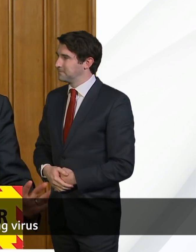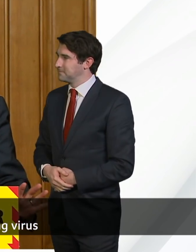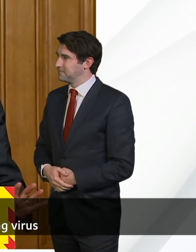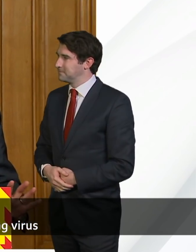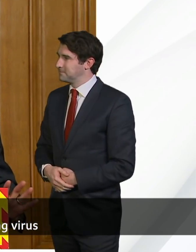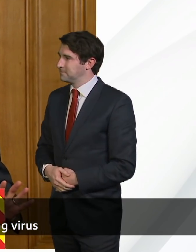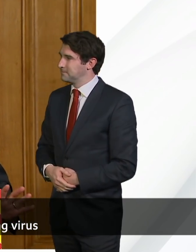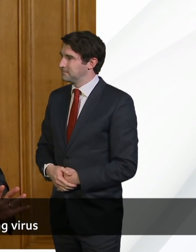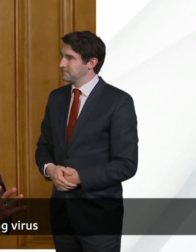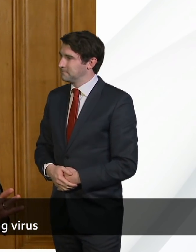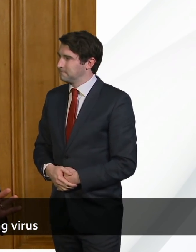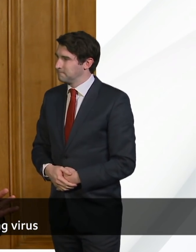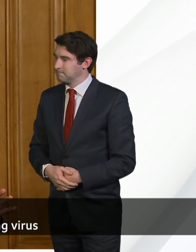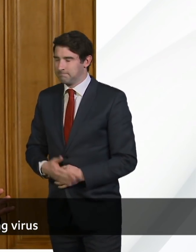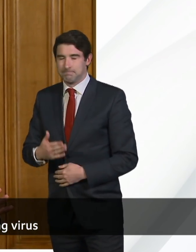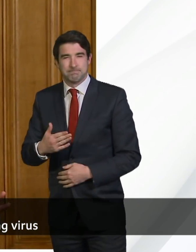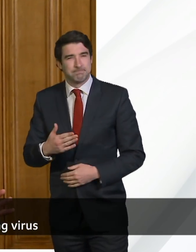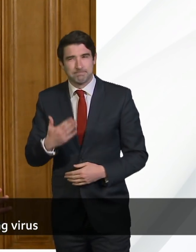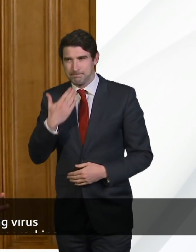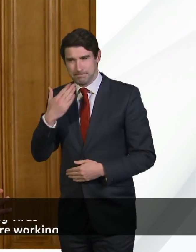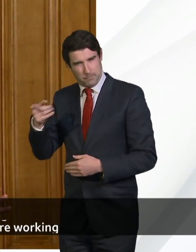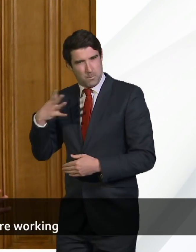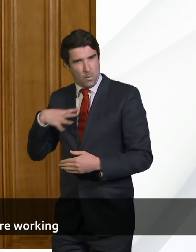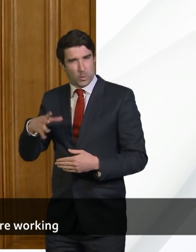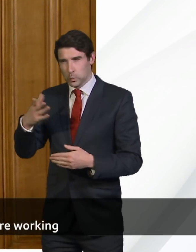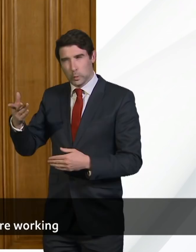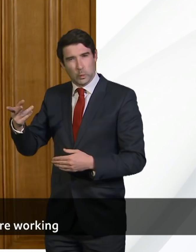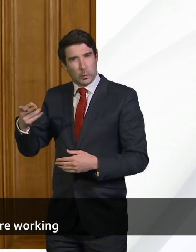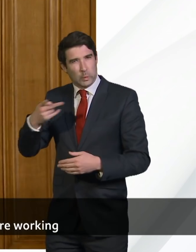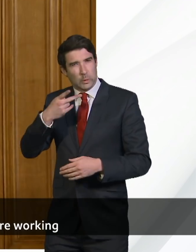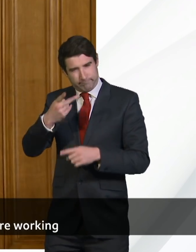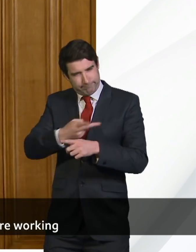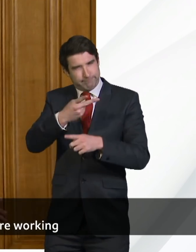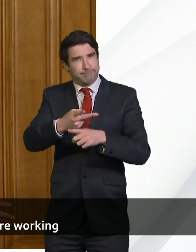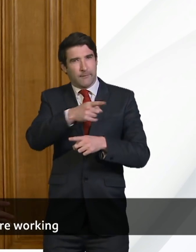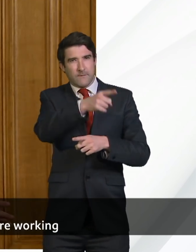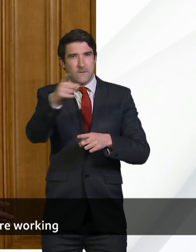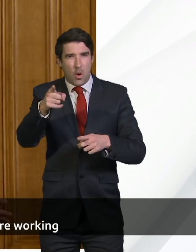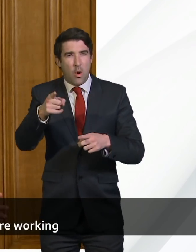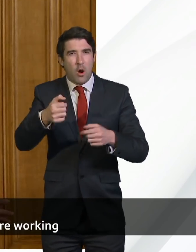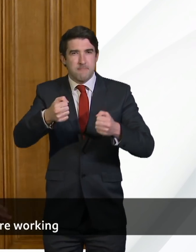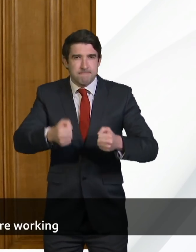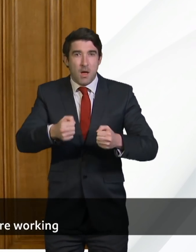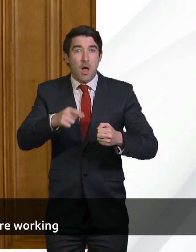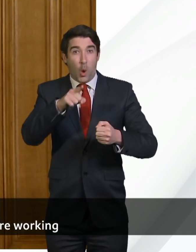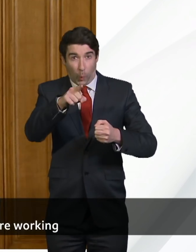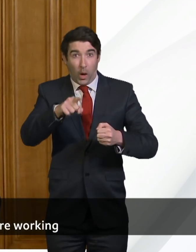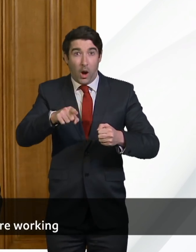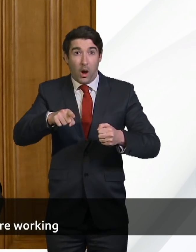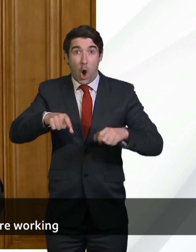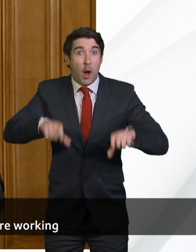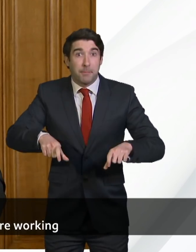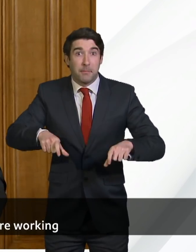the measures that everybody has taken, the difficult things that we've all had to do, are making a difference, and they're making a big